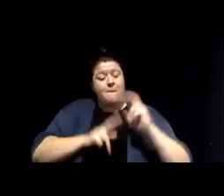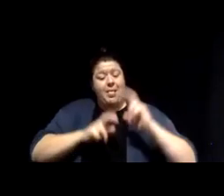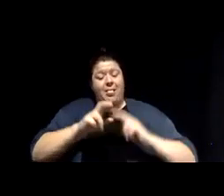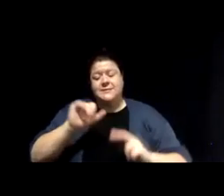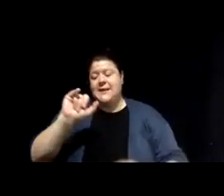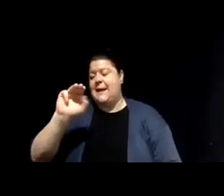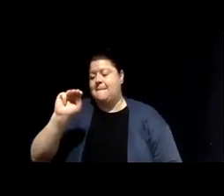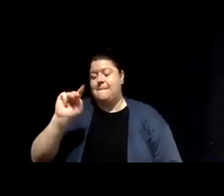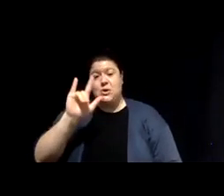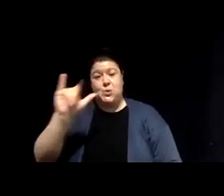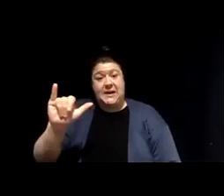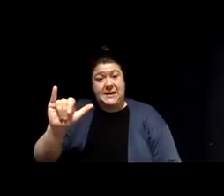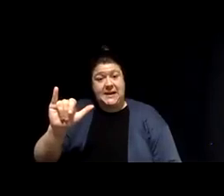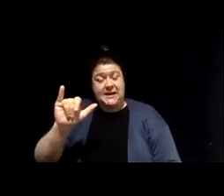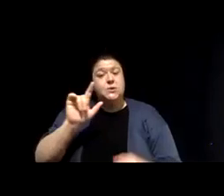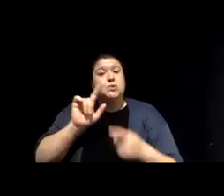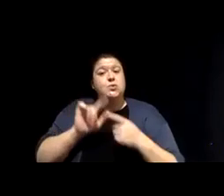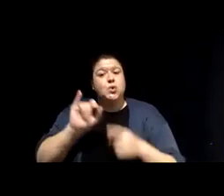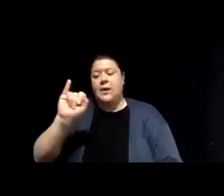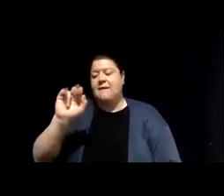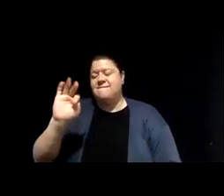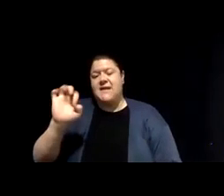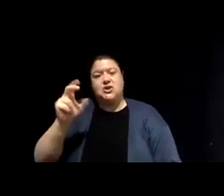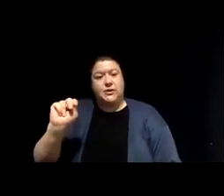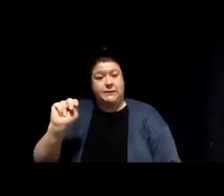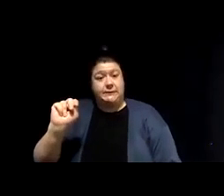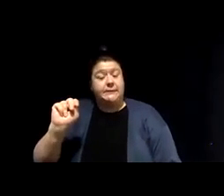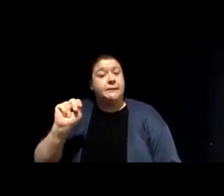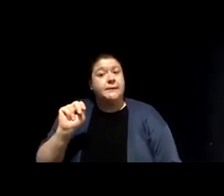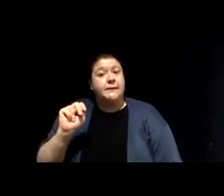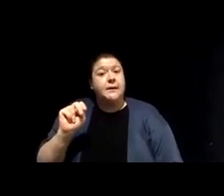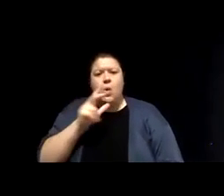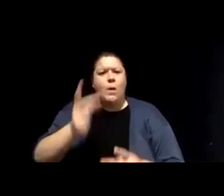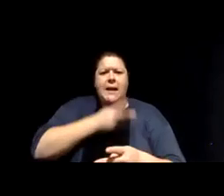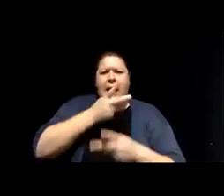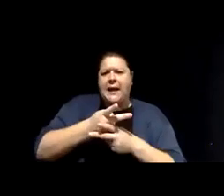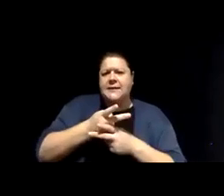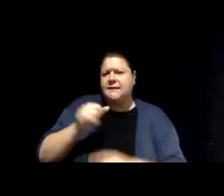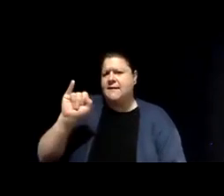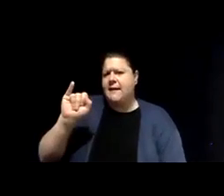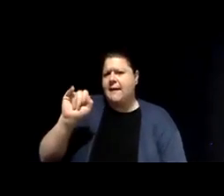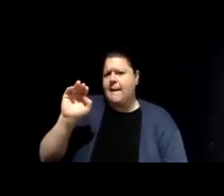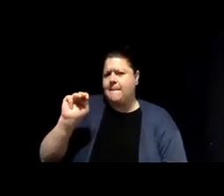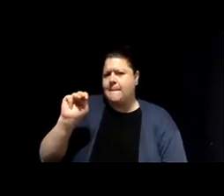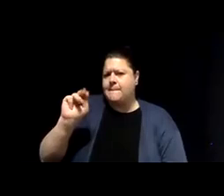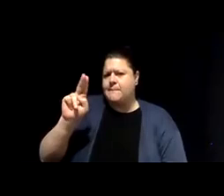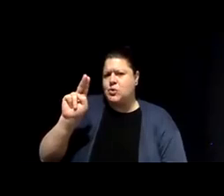those types of infections. Now, what type of immunity is there?